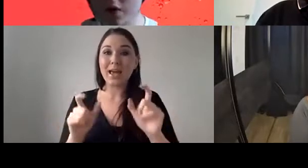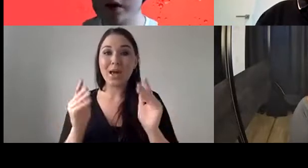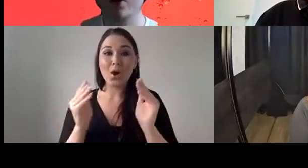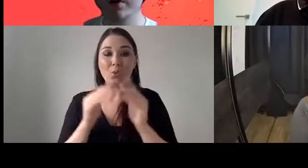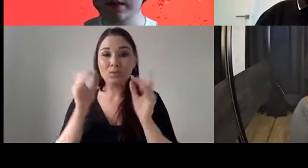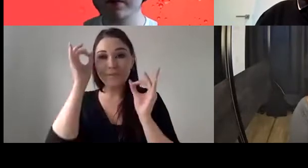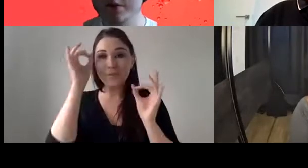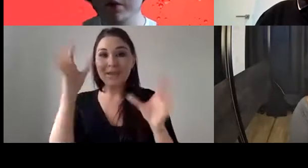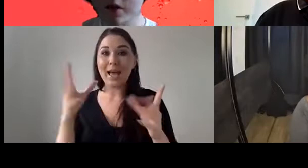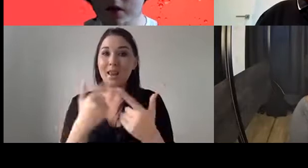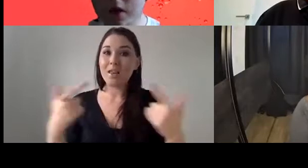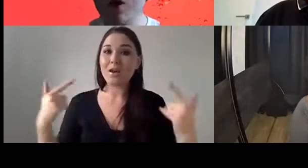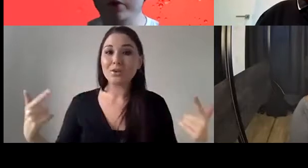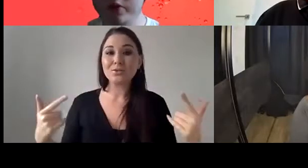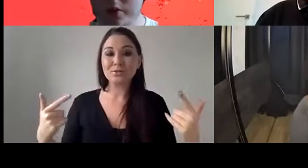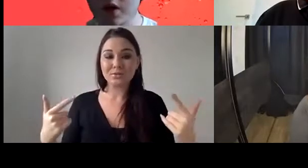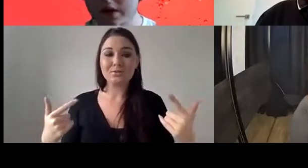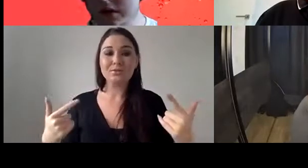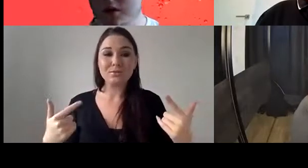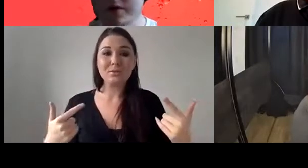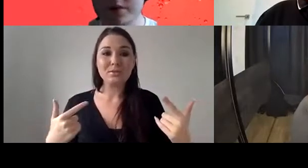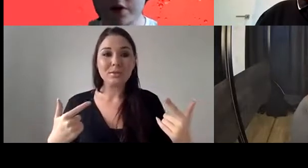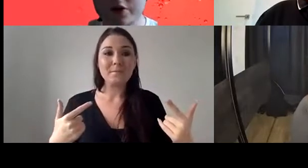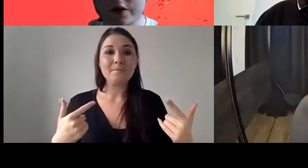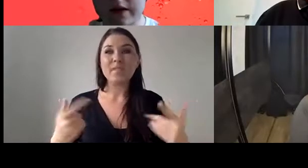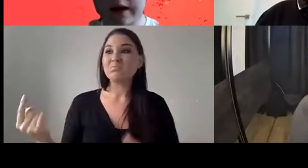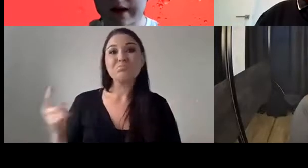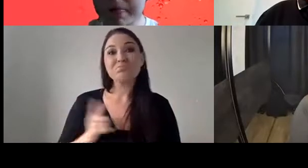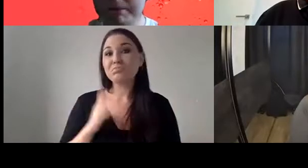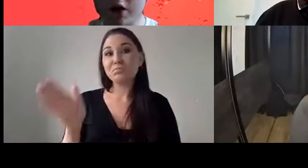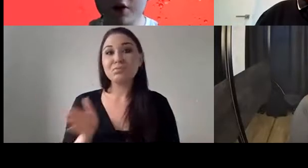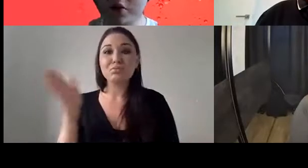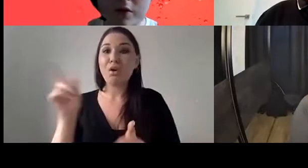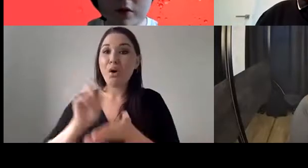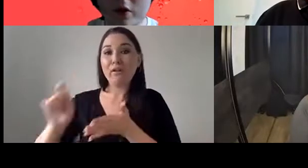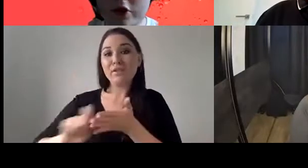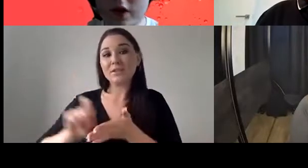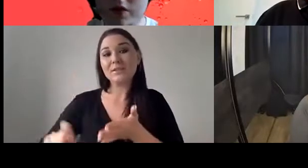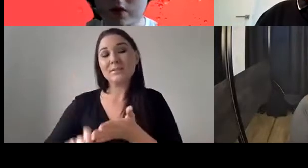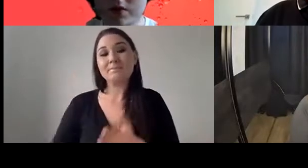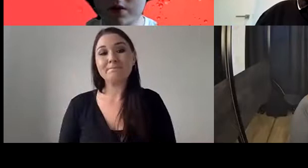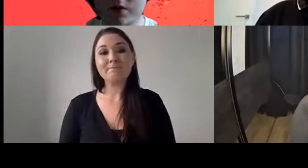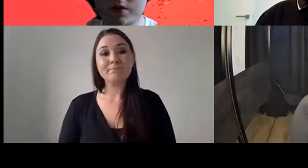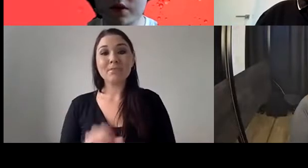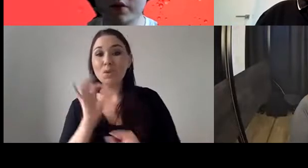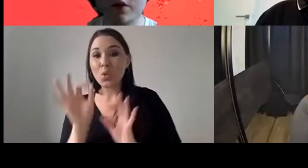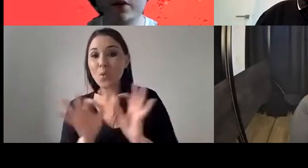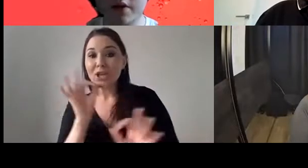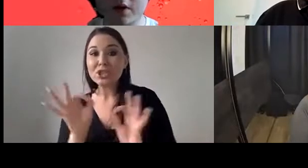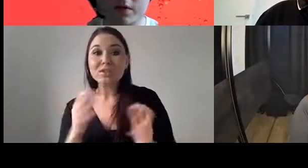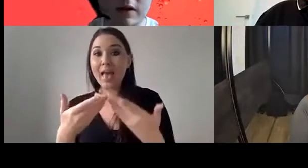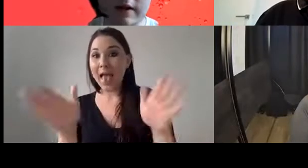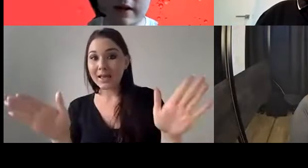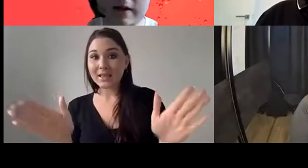that as well when accommodating for people that aren't going to be coming into the office as much. I'll throw the question out as well to anybody else